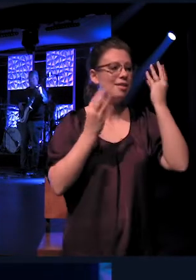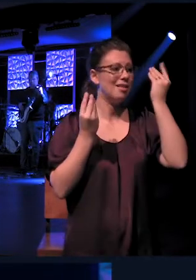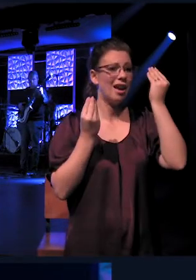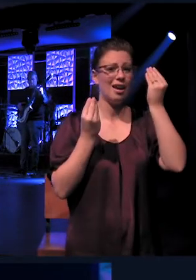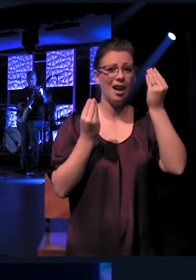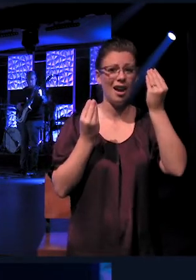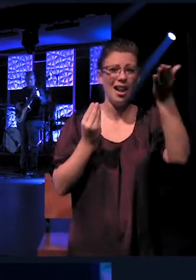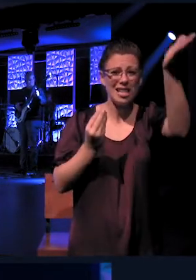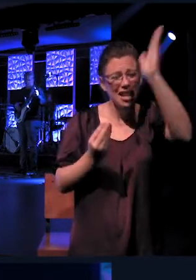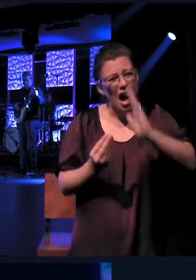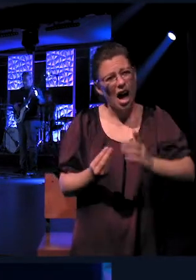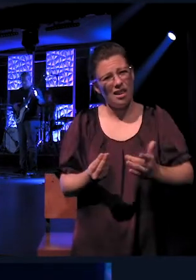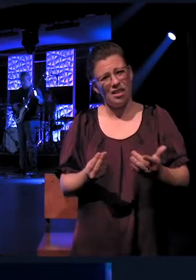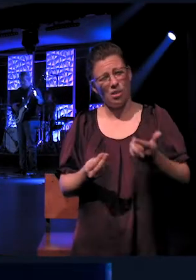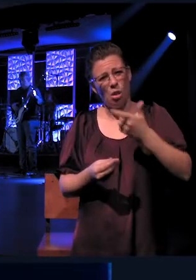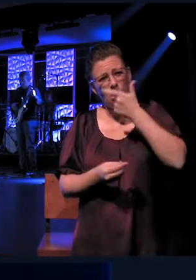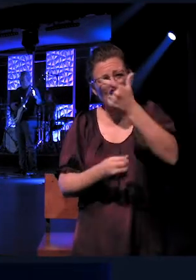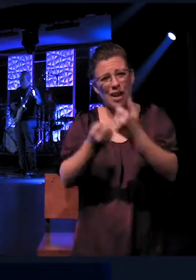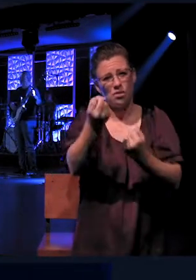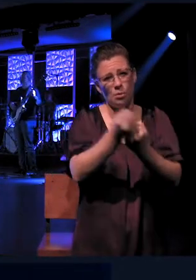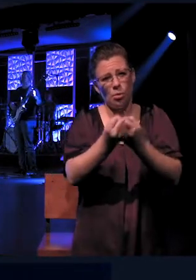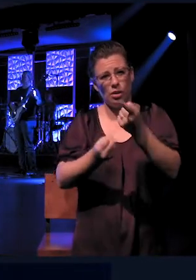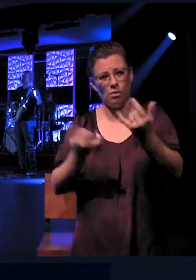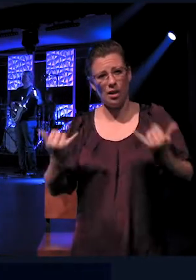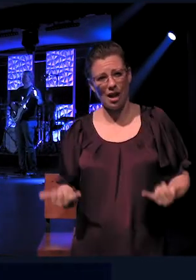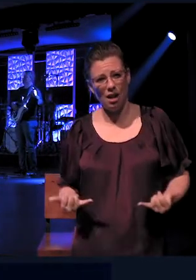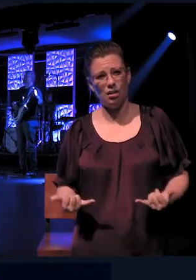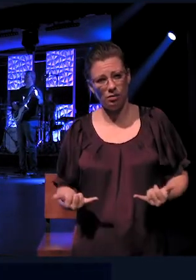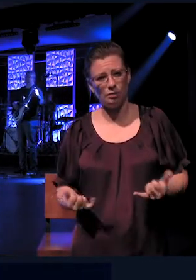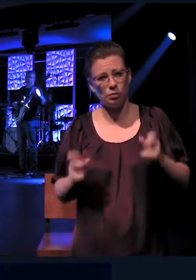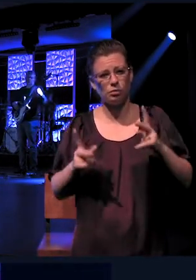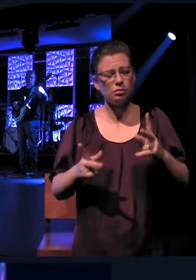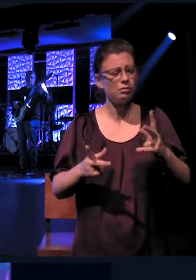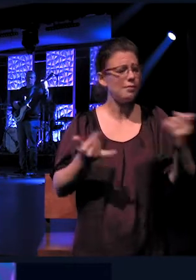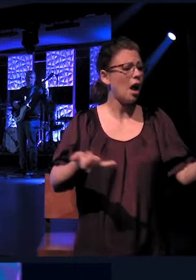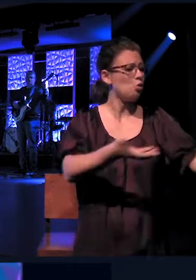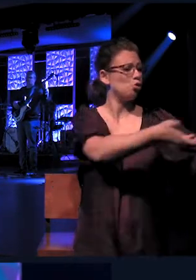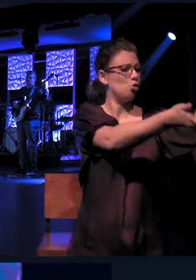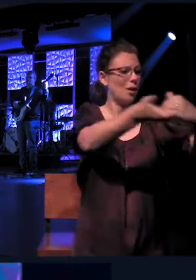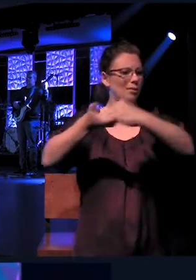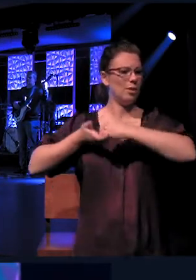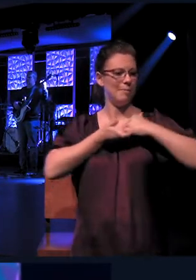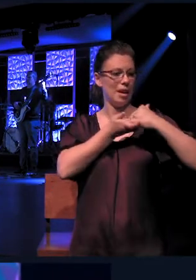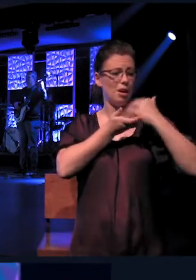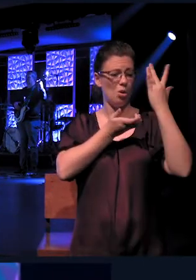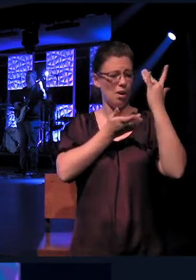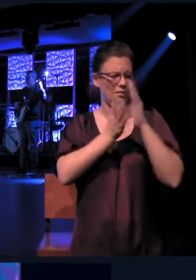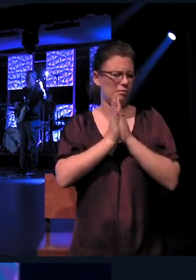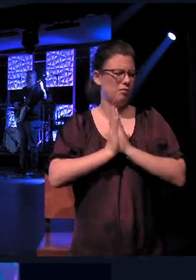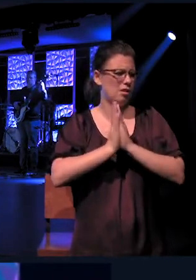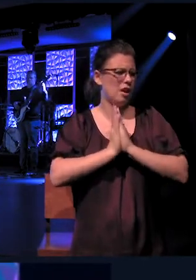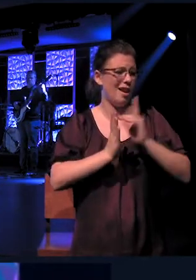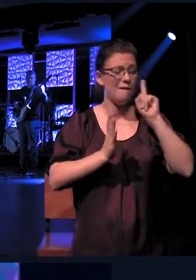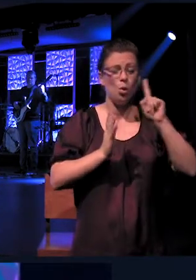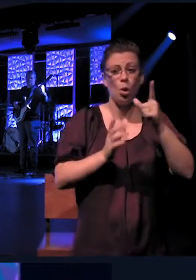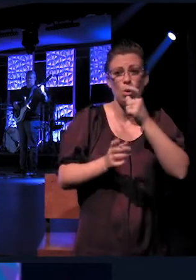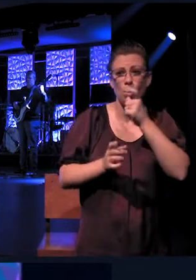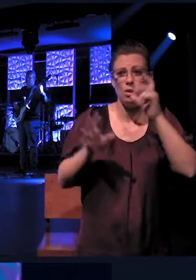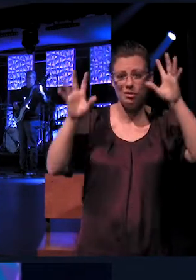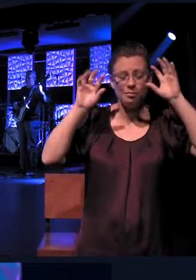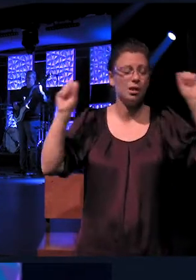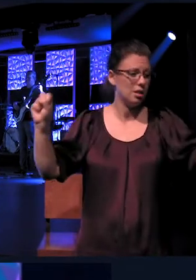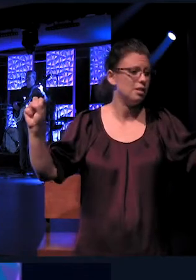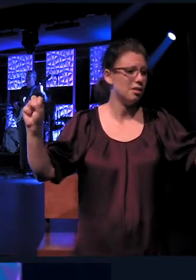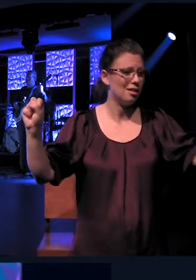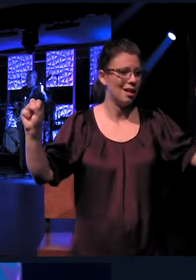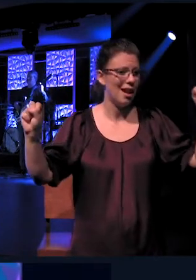out for you. I'd like us to join together in praying. And I'd like us to focus right now on praying for our president and his